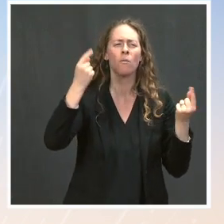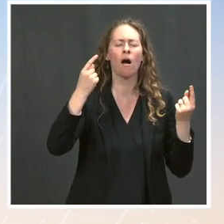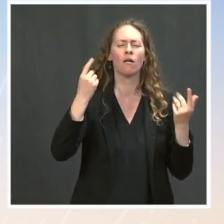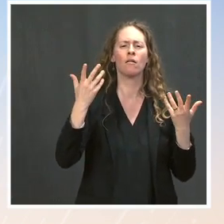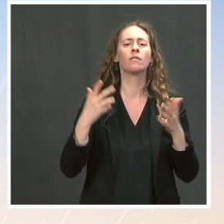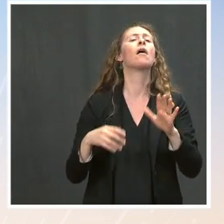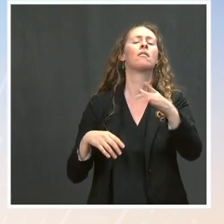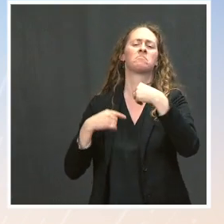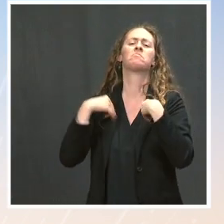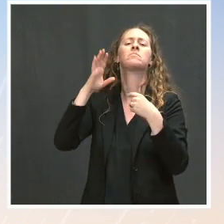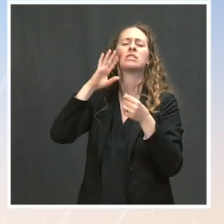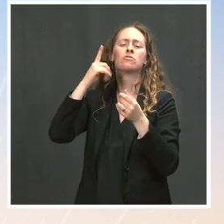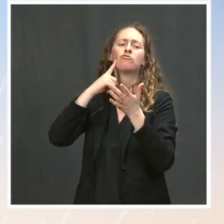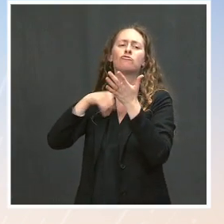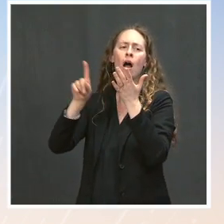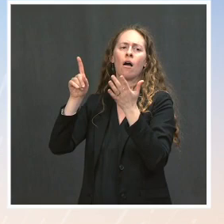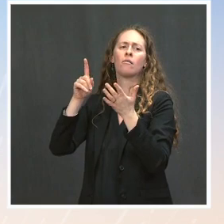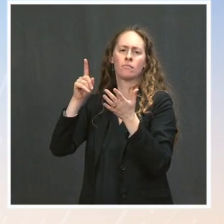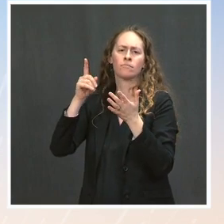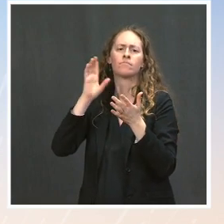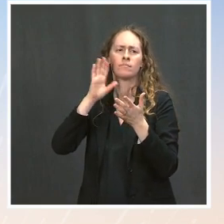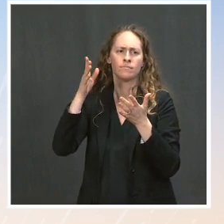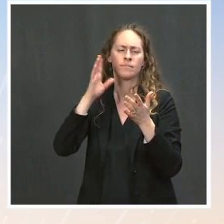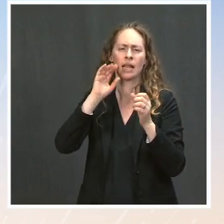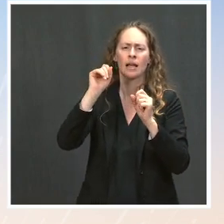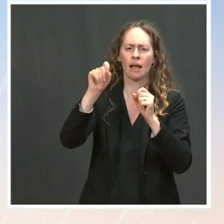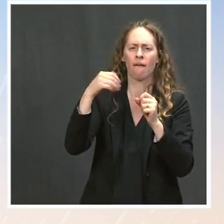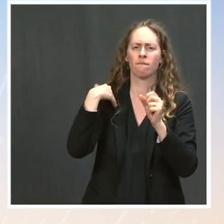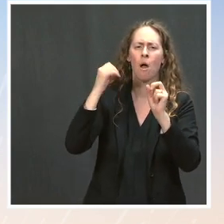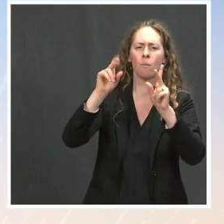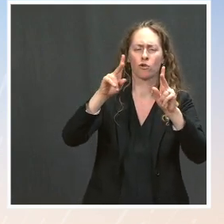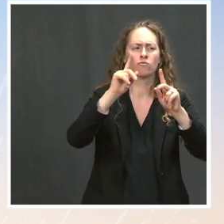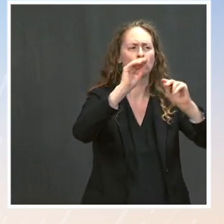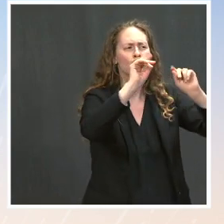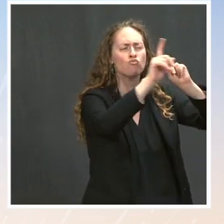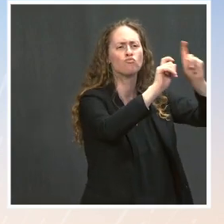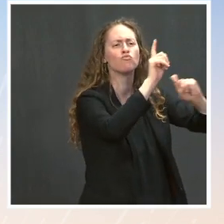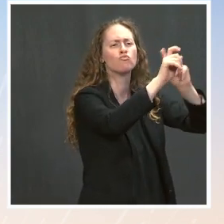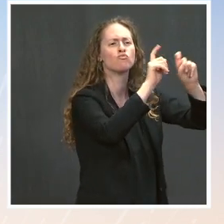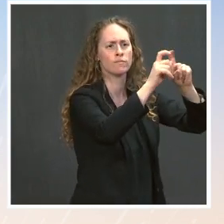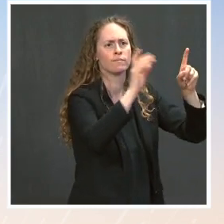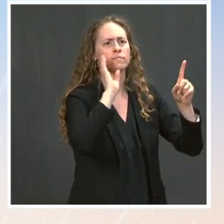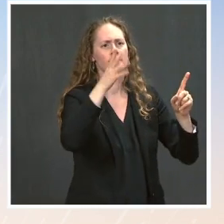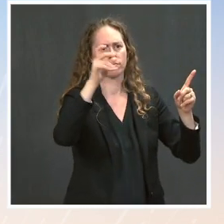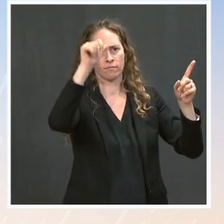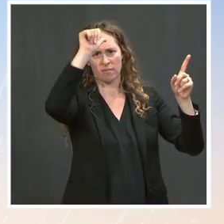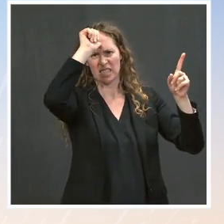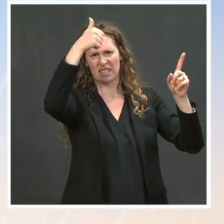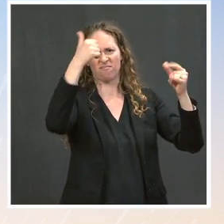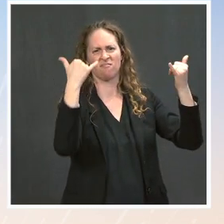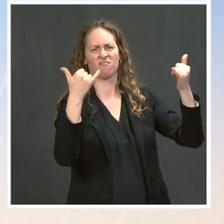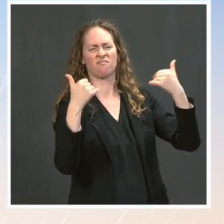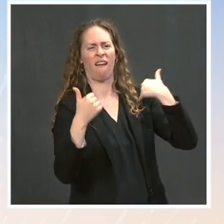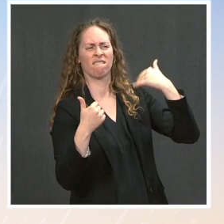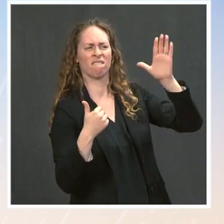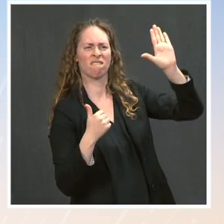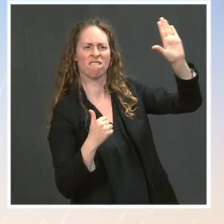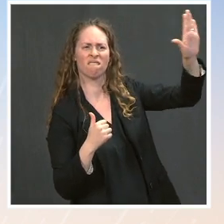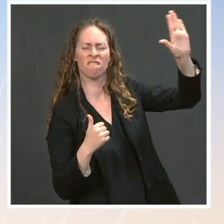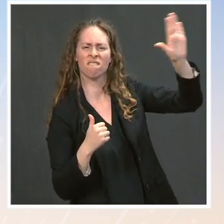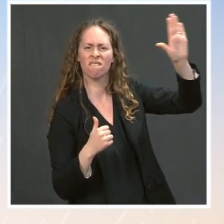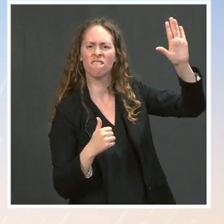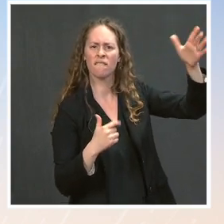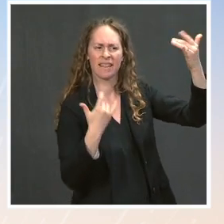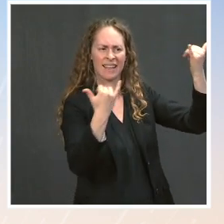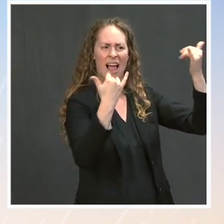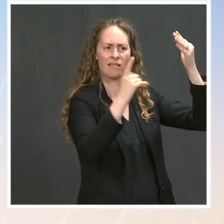there'll be an opportunity to ask a lot of these questions too, but you know, India has their own IP, right? And they are also a